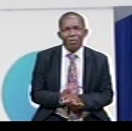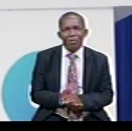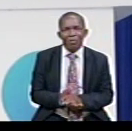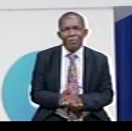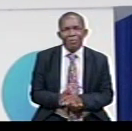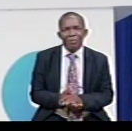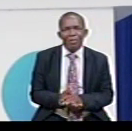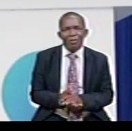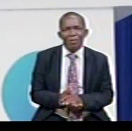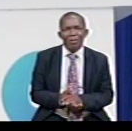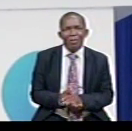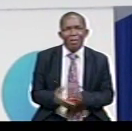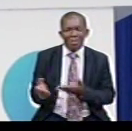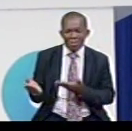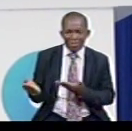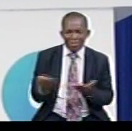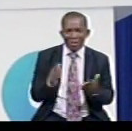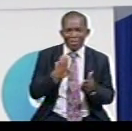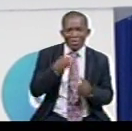Bring yourself before the Lord.